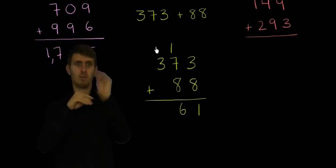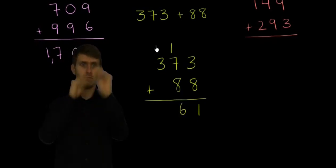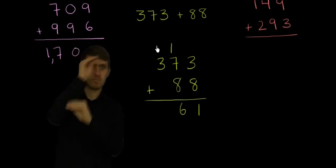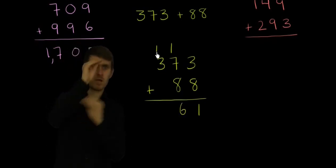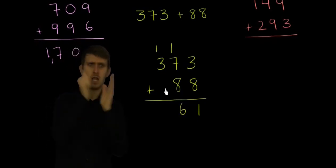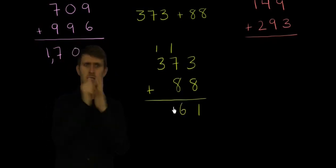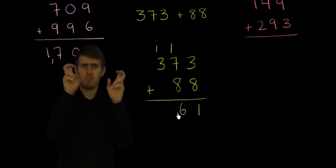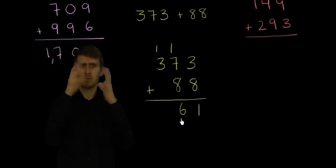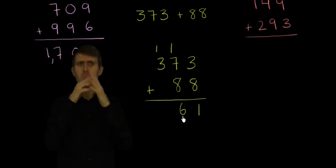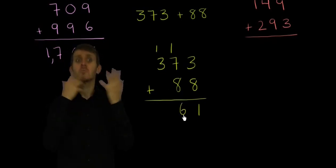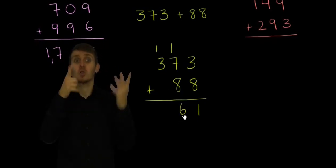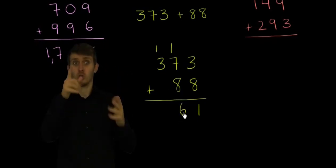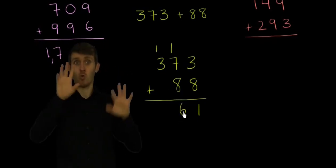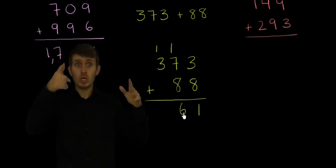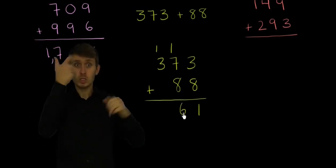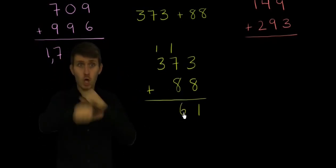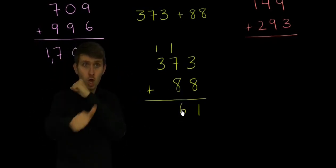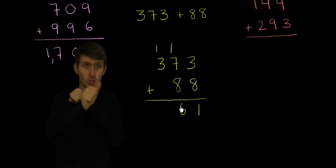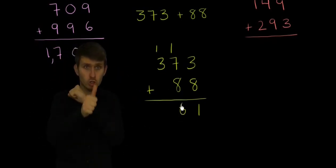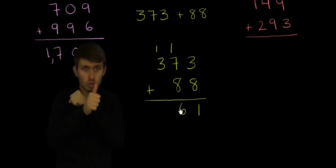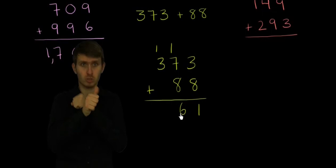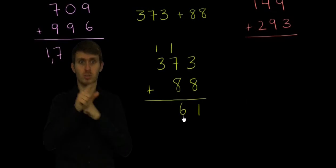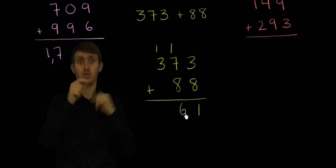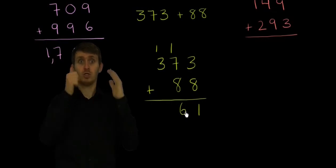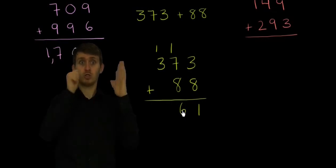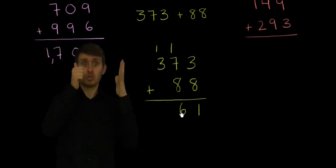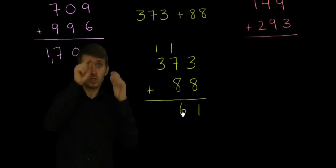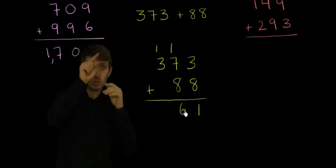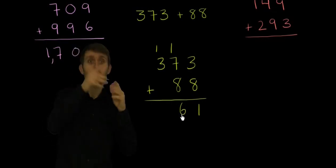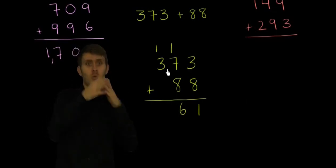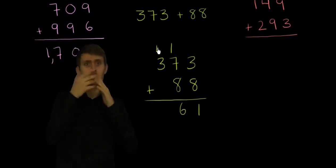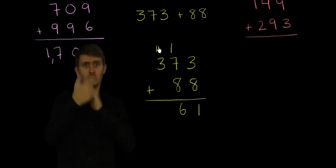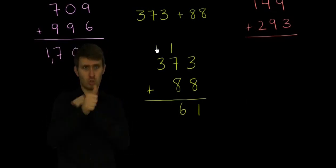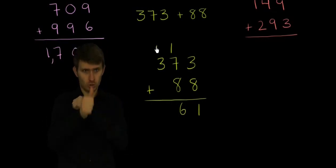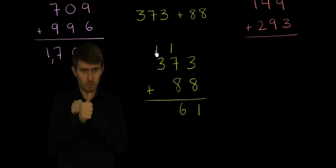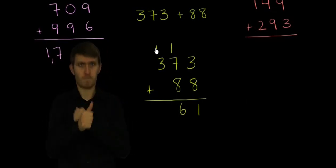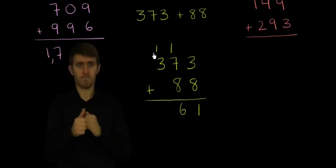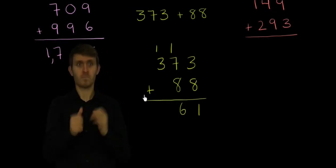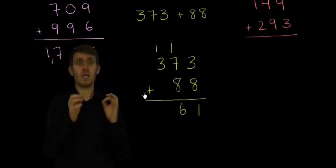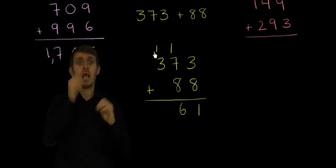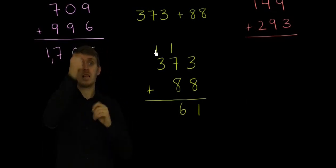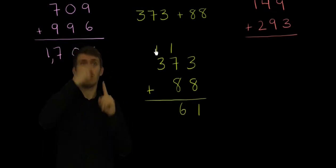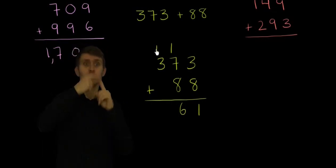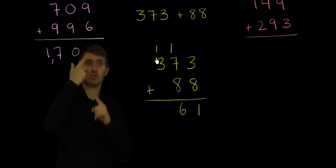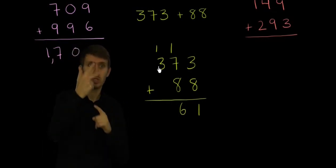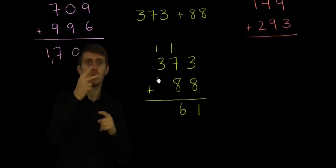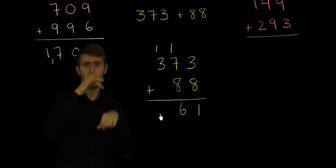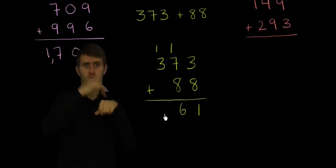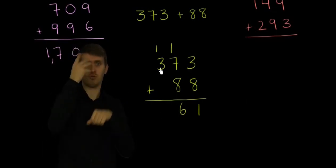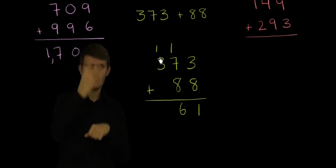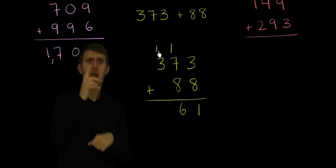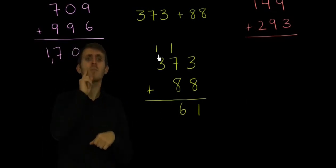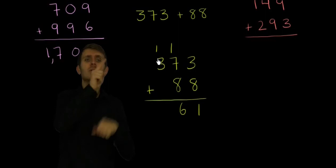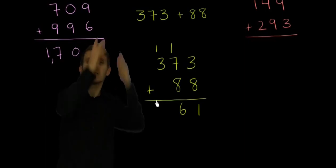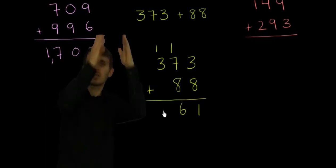down the 16. What is 16 tens? Well, that's 160. So this 6 is the 60, and then I have 100. 1 plus 3